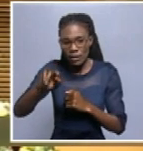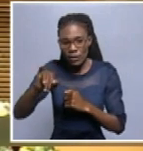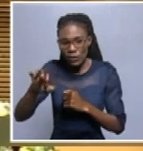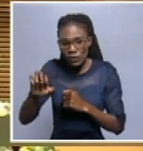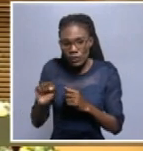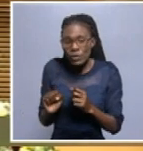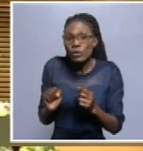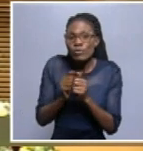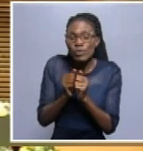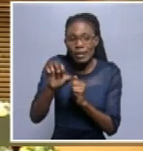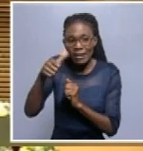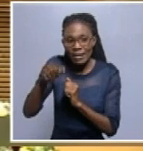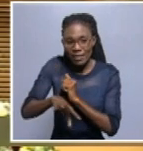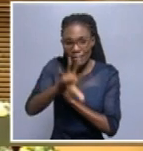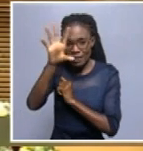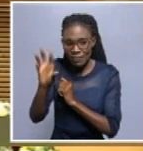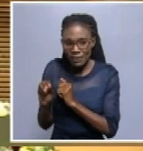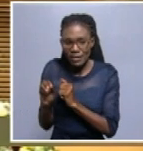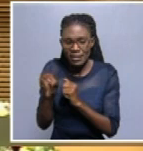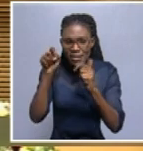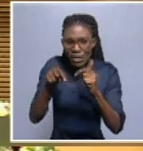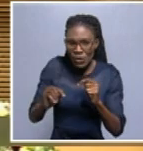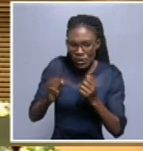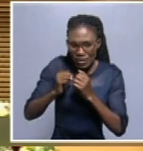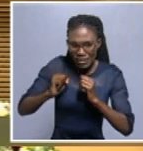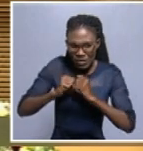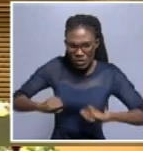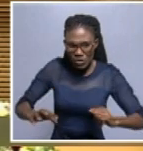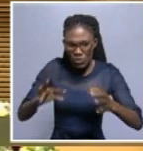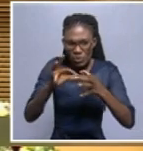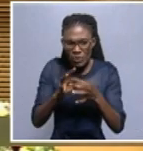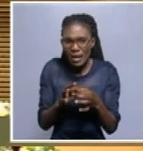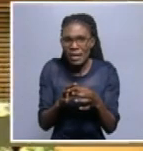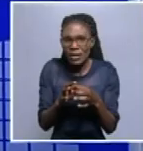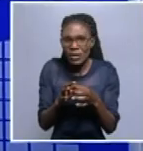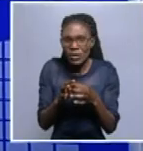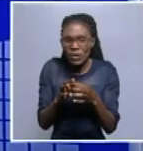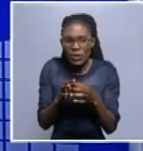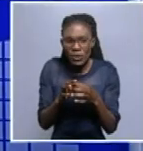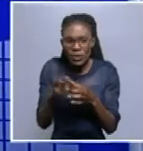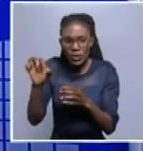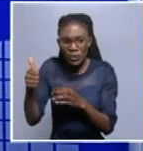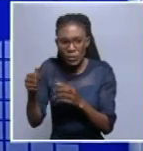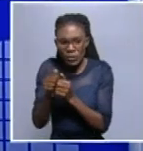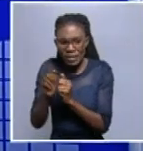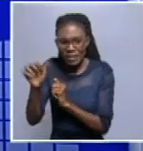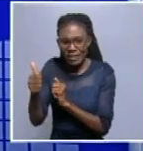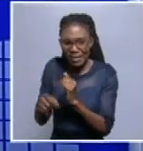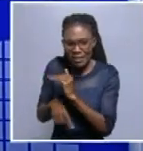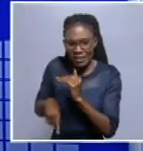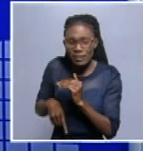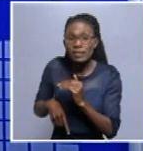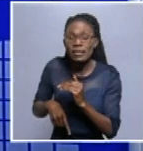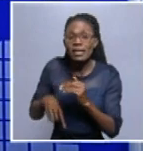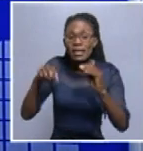other African states in a bid to build a coalition and change the constitution of the AU so that non-African countries